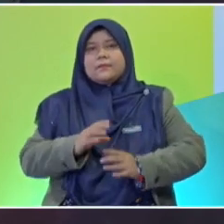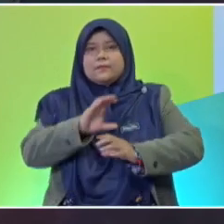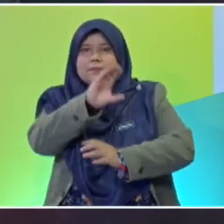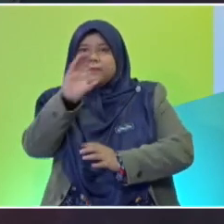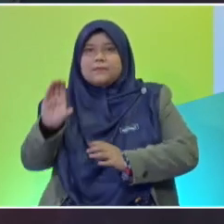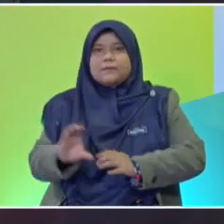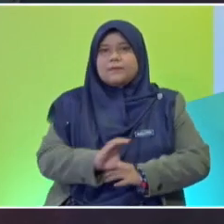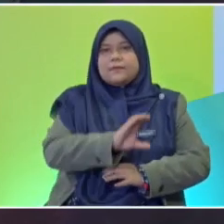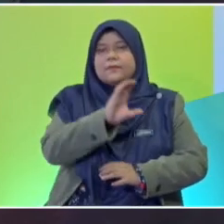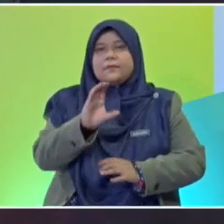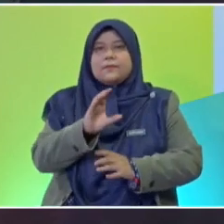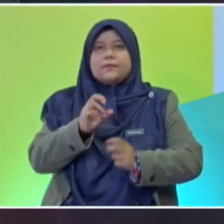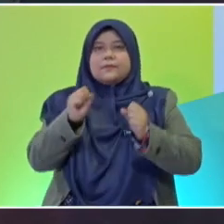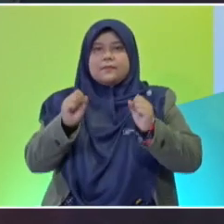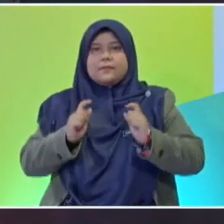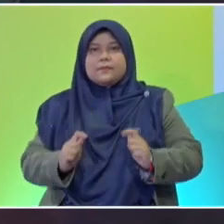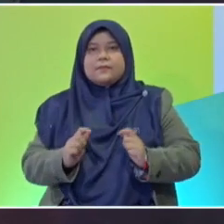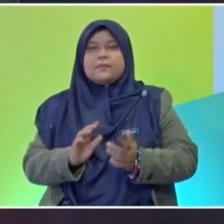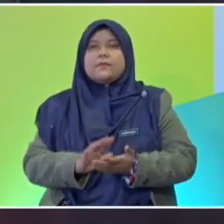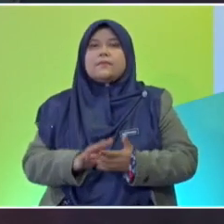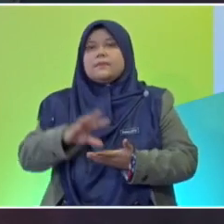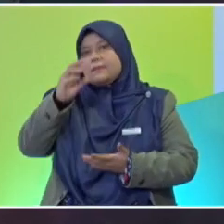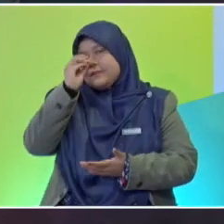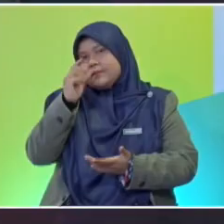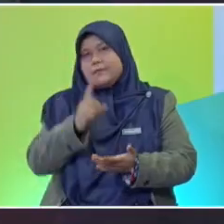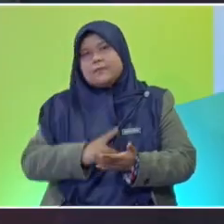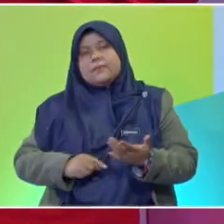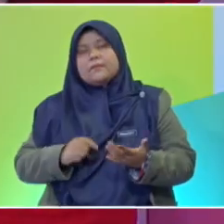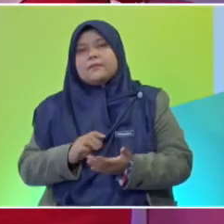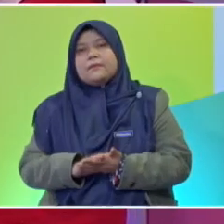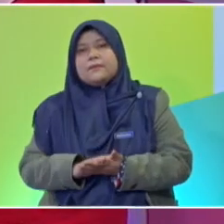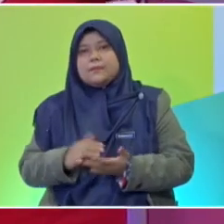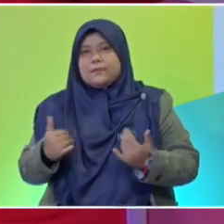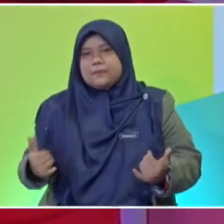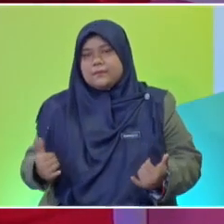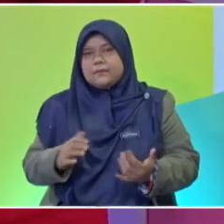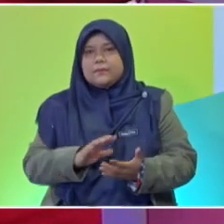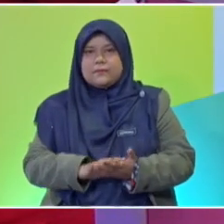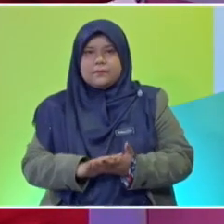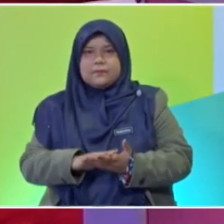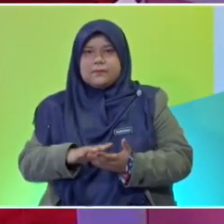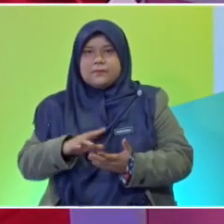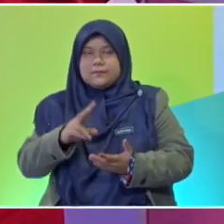circulatory system. It's a mouthful, but what are we going to learn next, teacher? Okay, so now what we are going to look at is